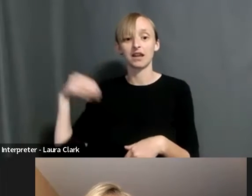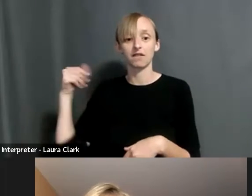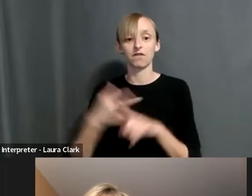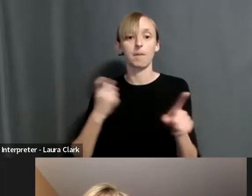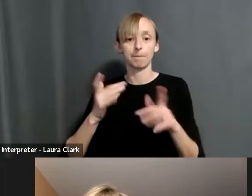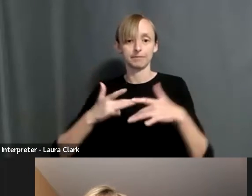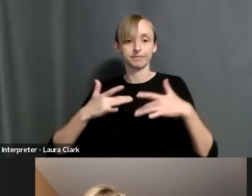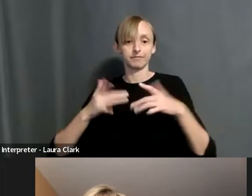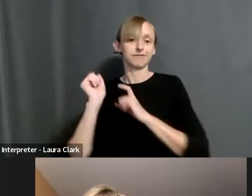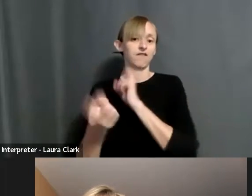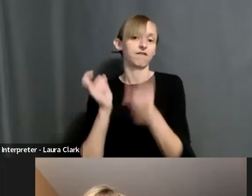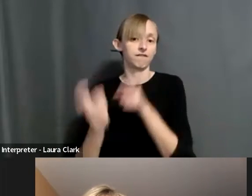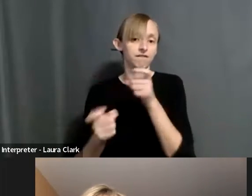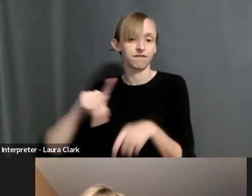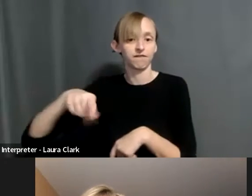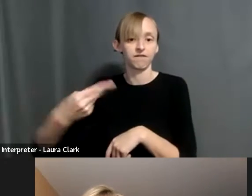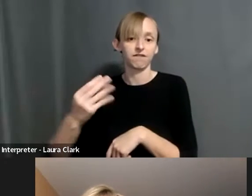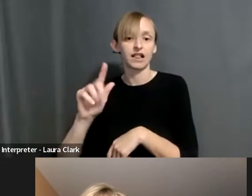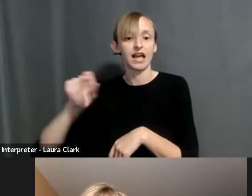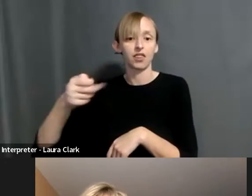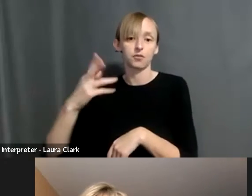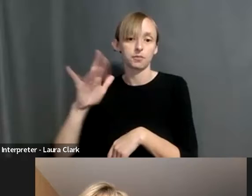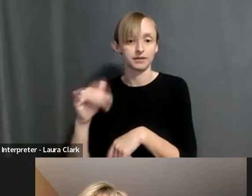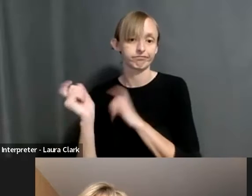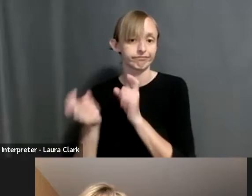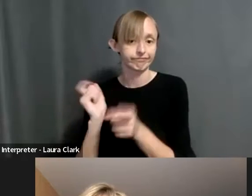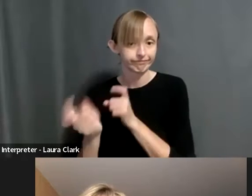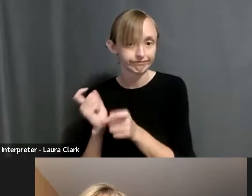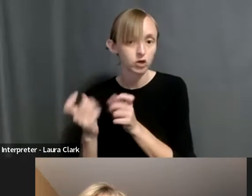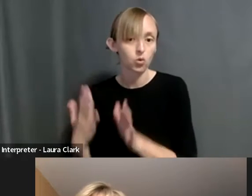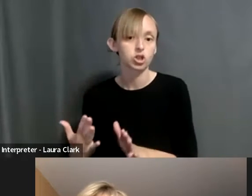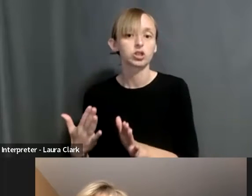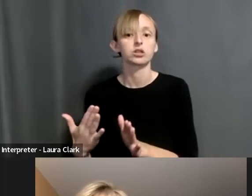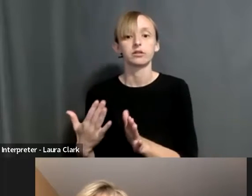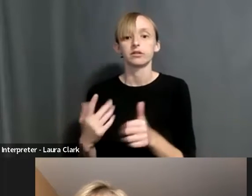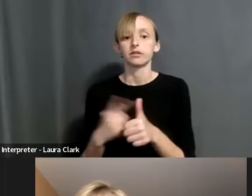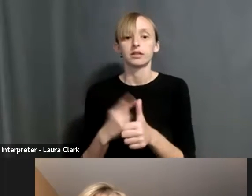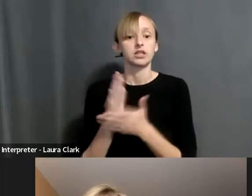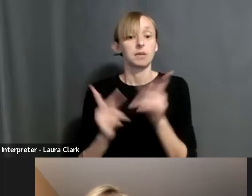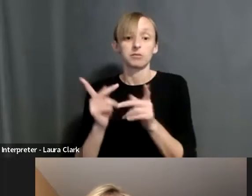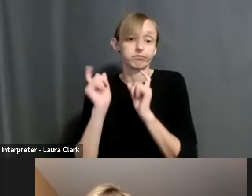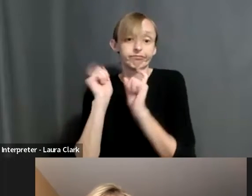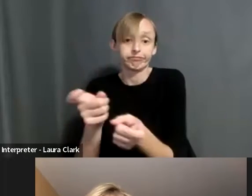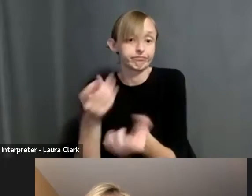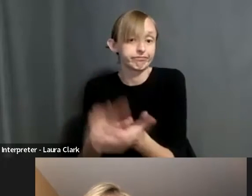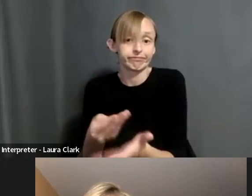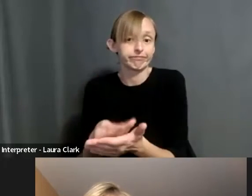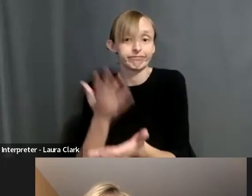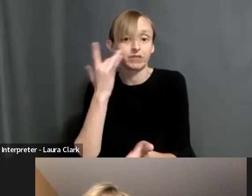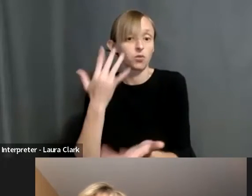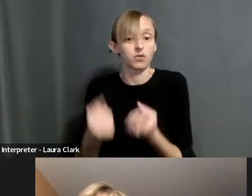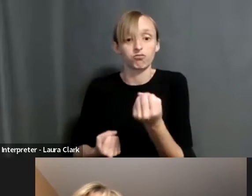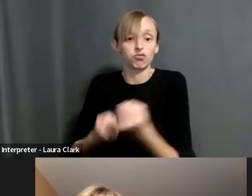philanthropy. And it's through a number of things. Some people just donate money because they like to support